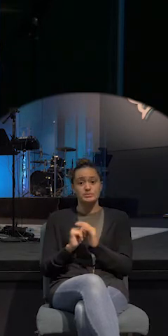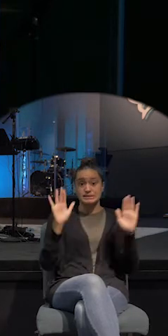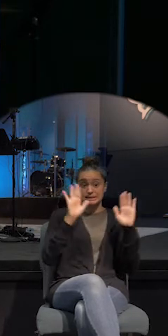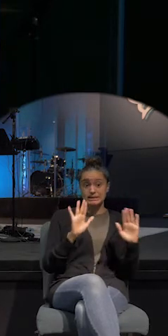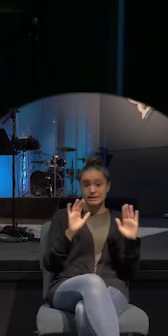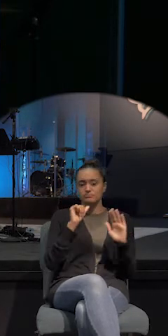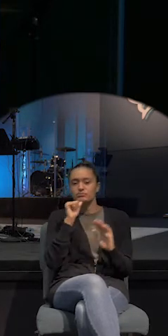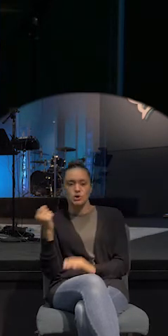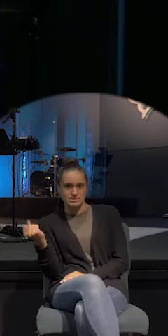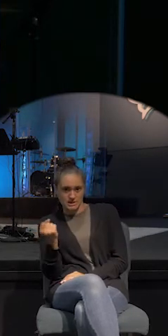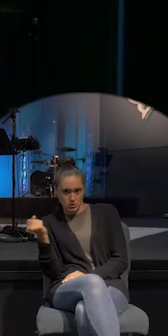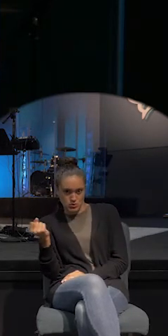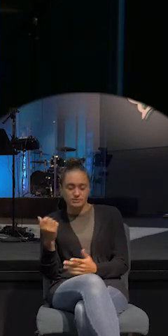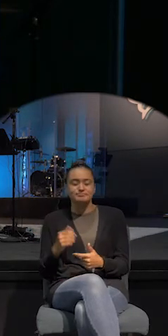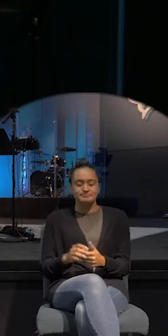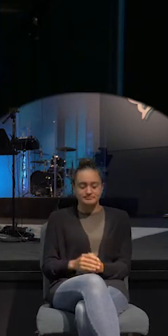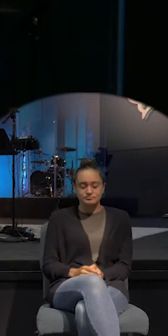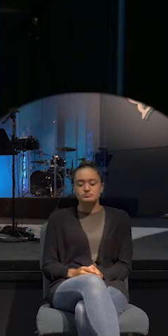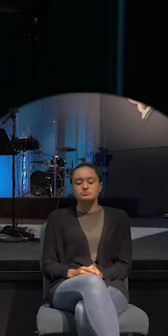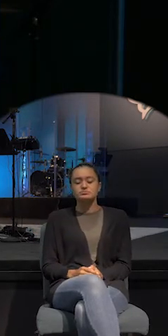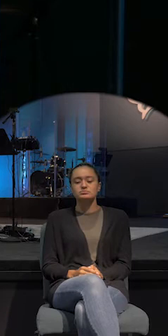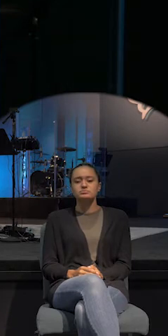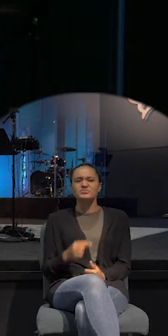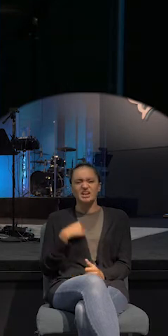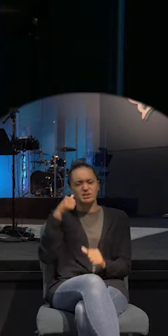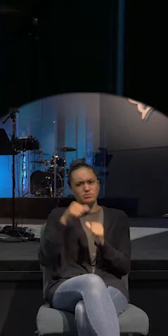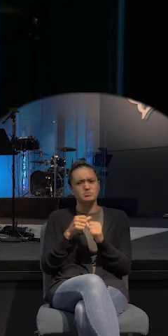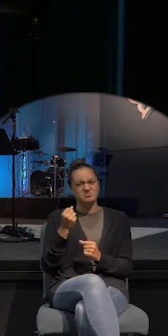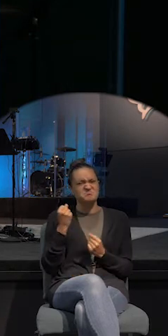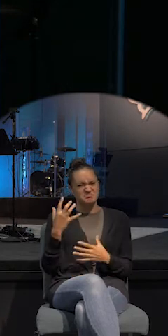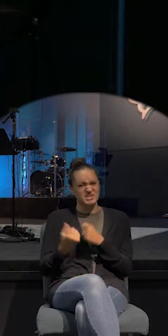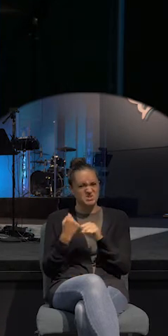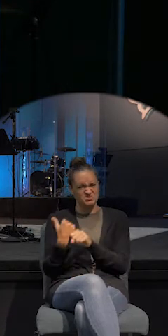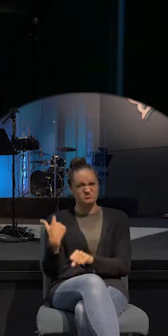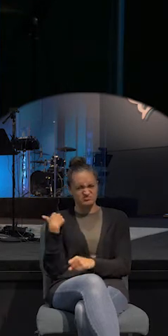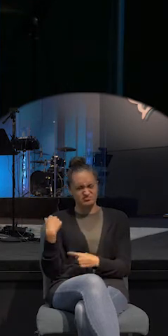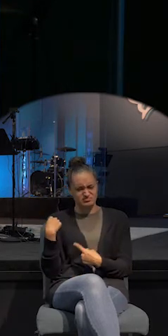Saturday. I remember years ago, now many years ago,